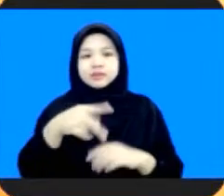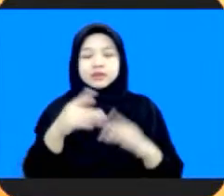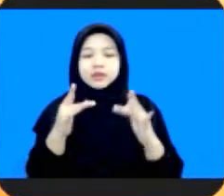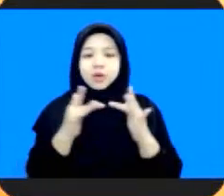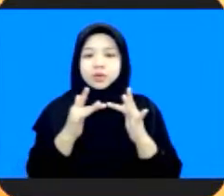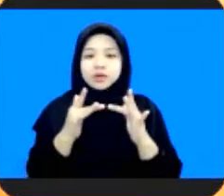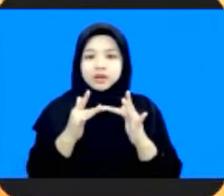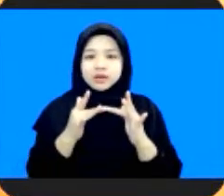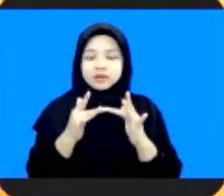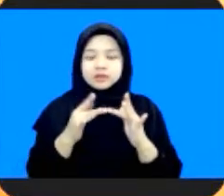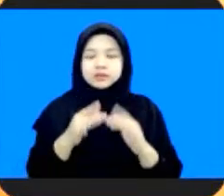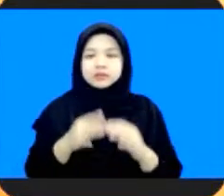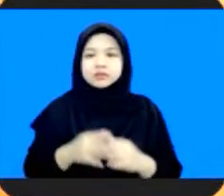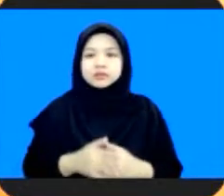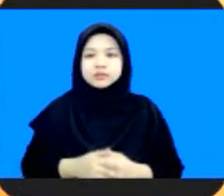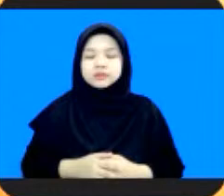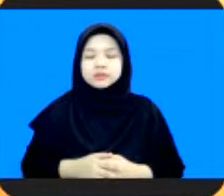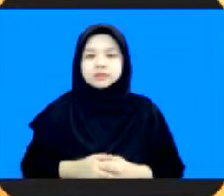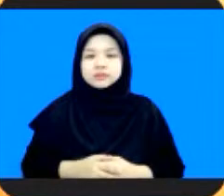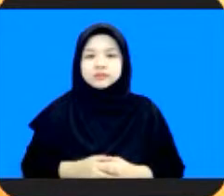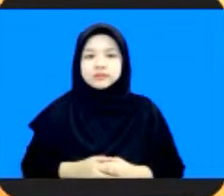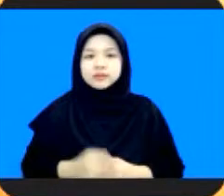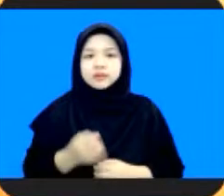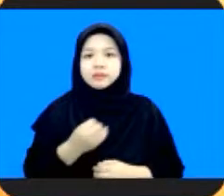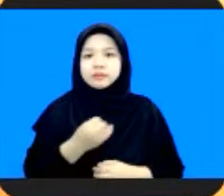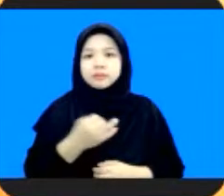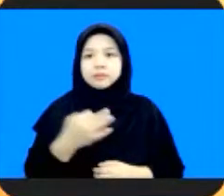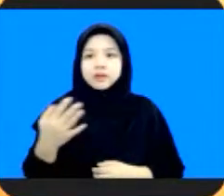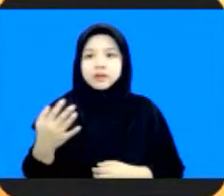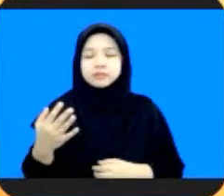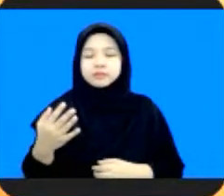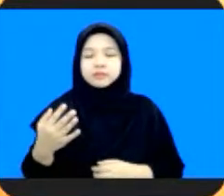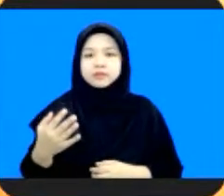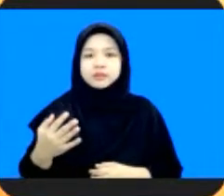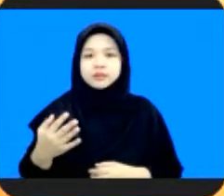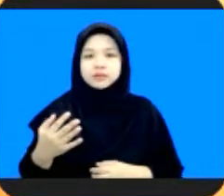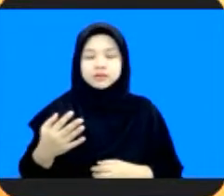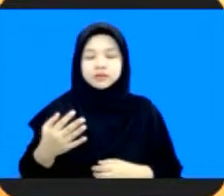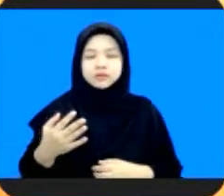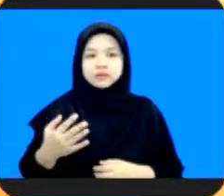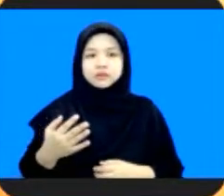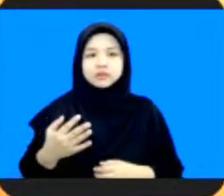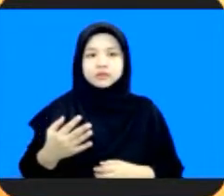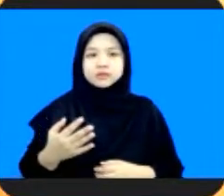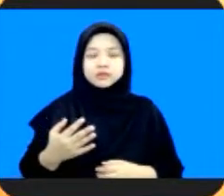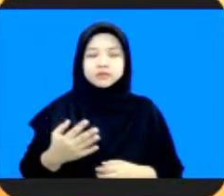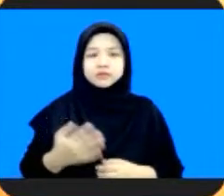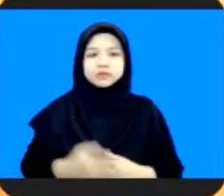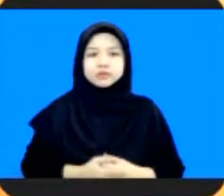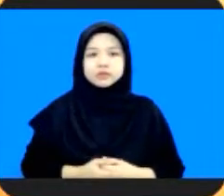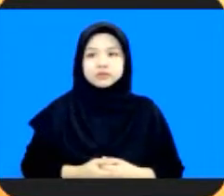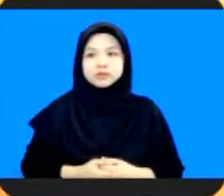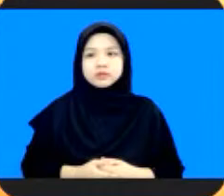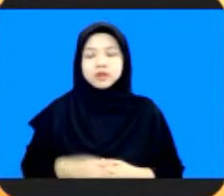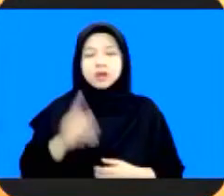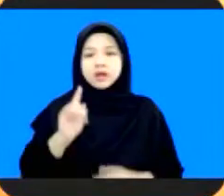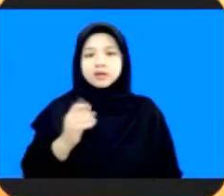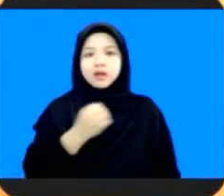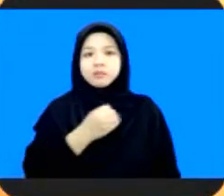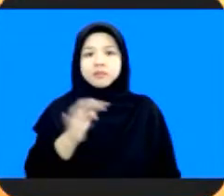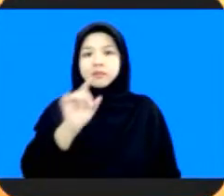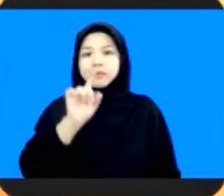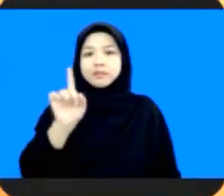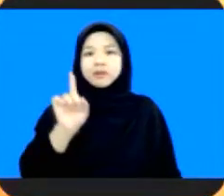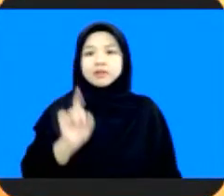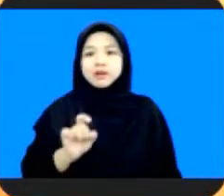I'm, some of them were saying that can we show our speakers what's some of the questions. But I guess it's a little